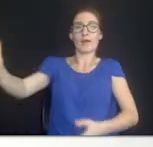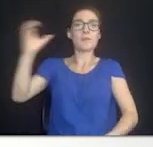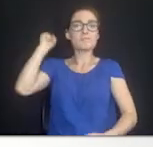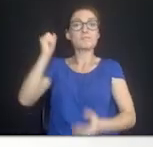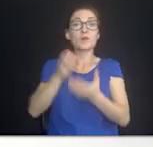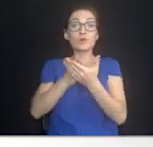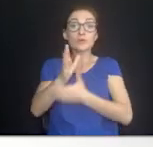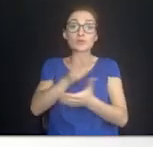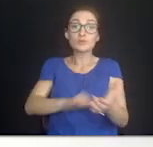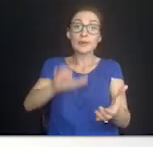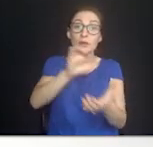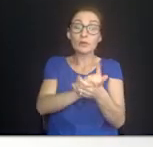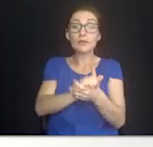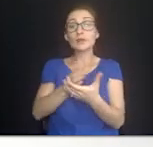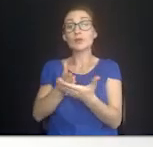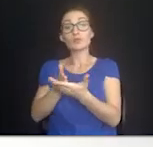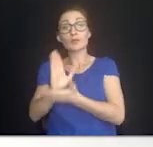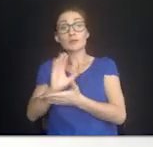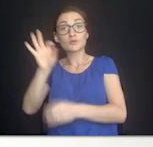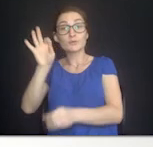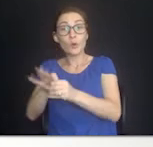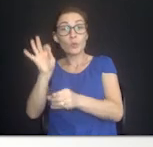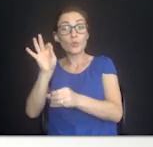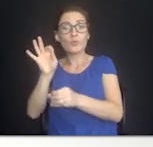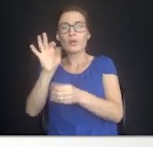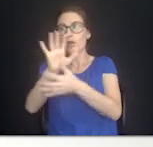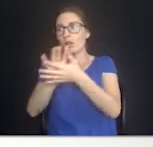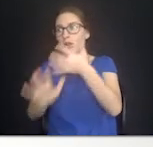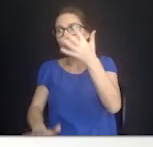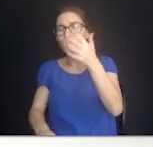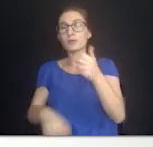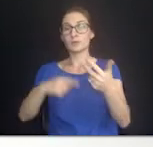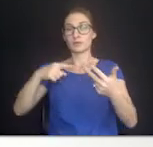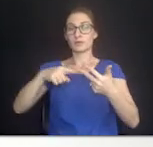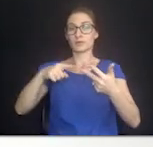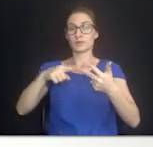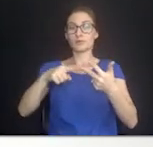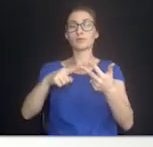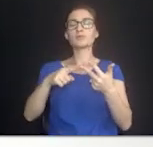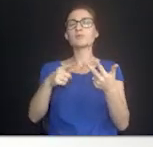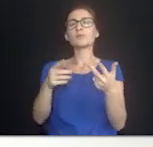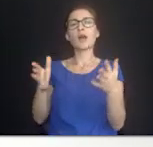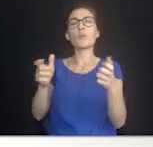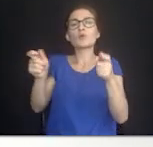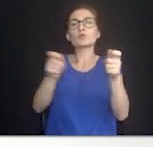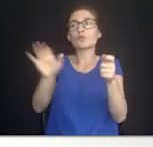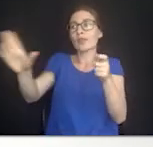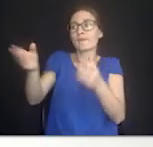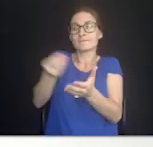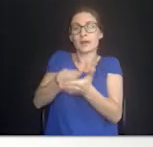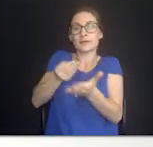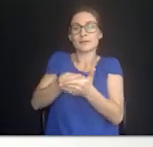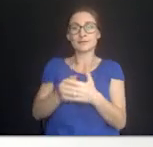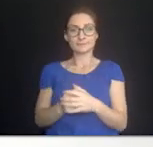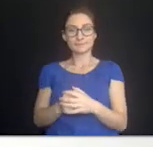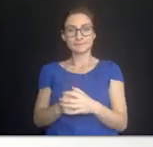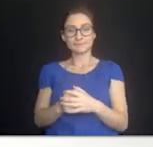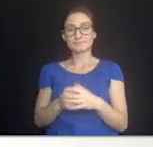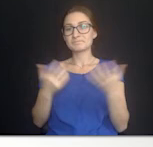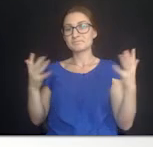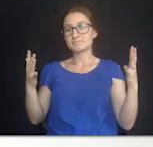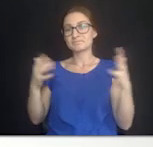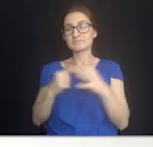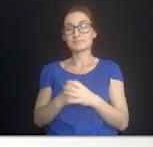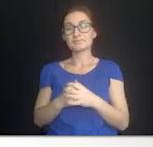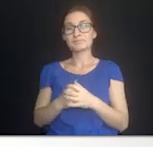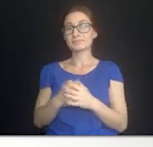sorts of things. Guardian advocacy says, give me control back of their finances. My favorite is we had a client that